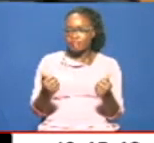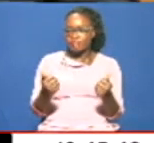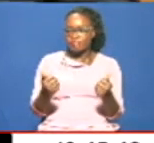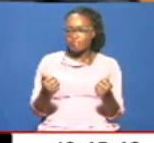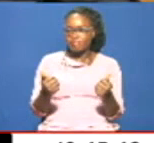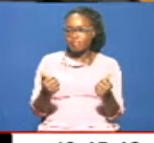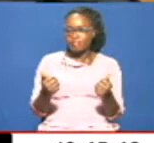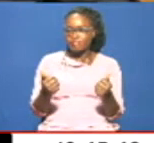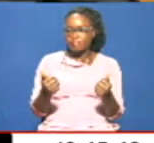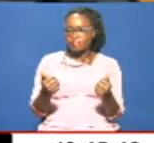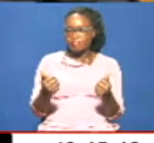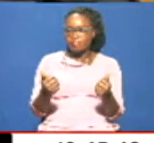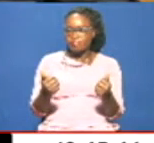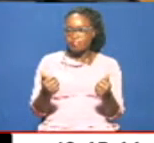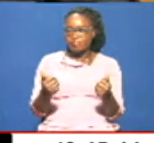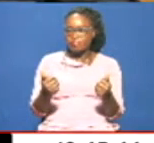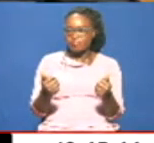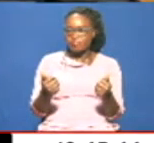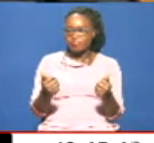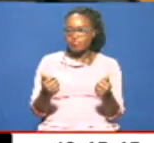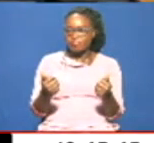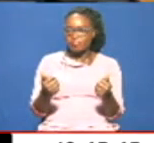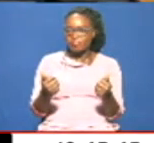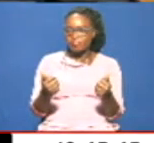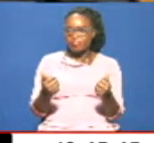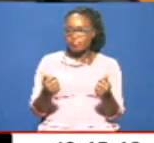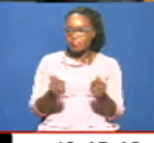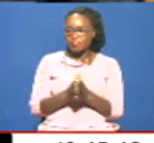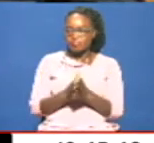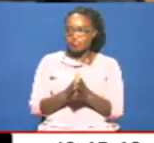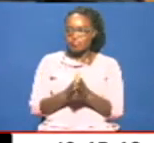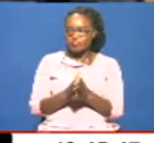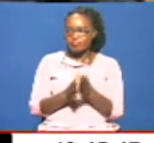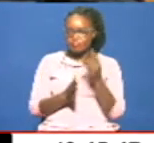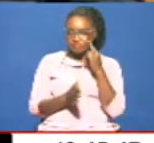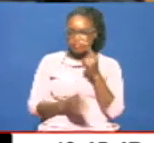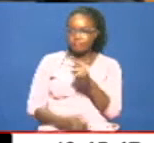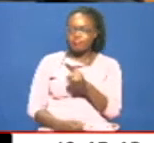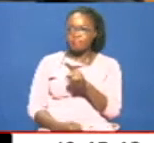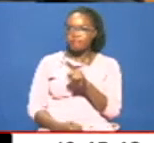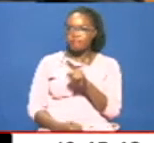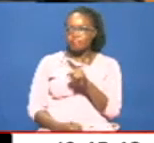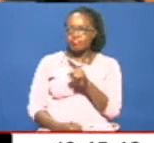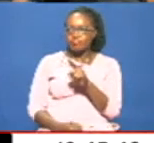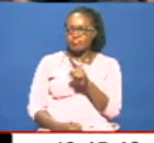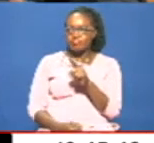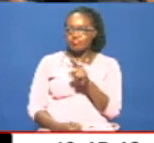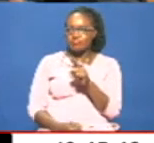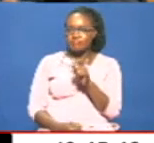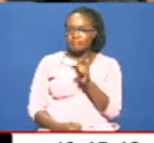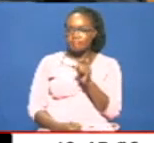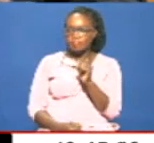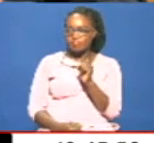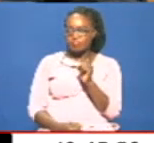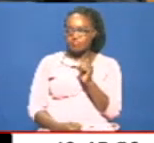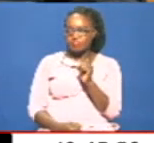it's now on the screen. When we have that kind of R&D, that stove